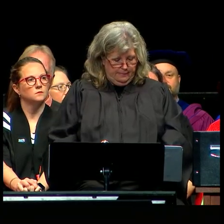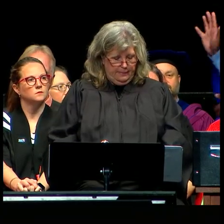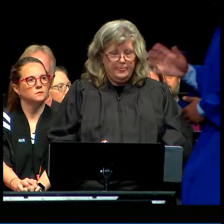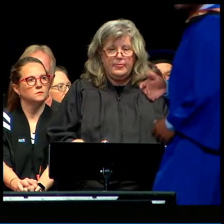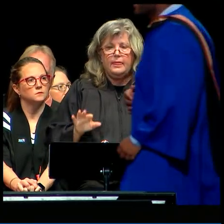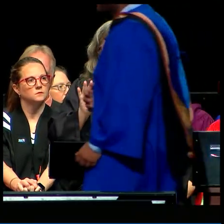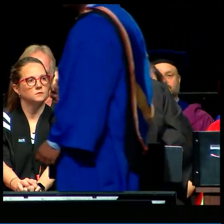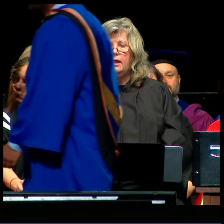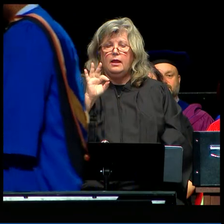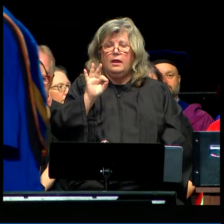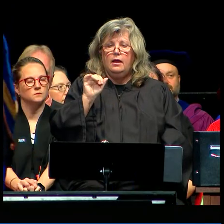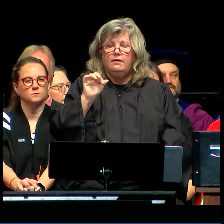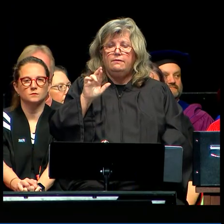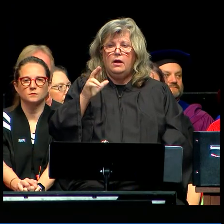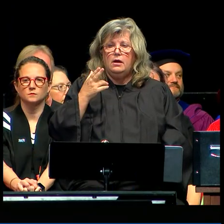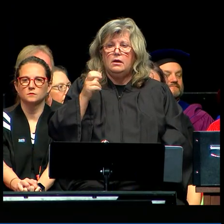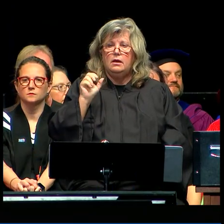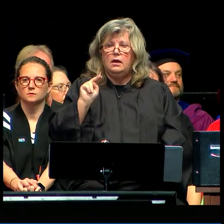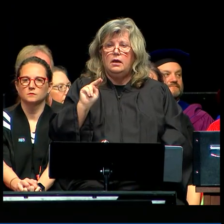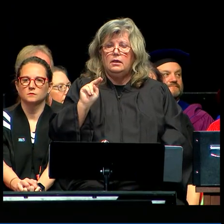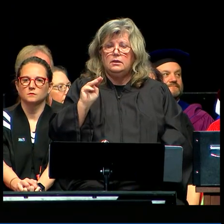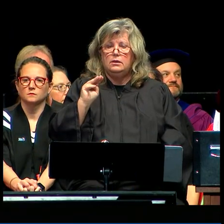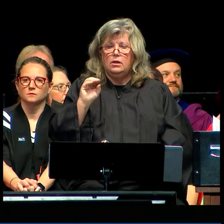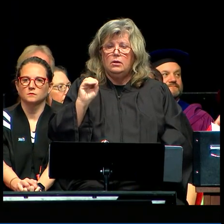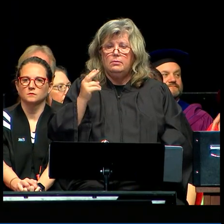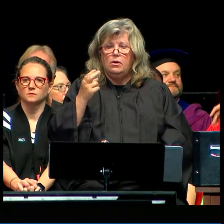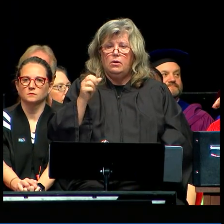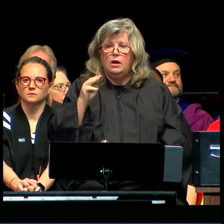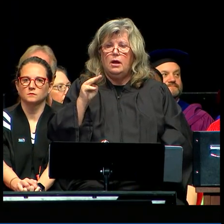Farhan Mohammed, with distinction.